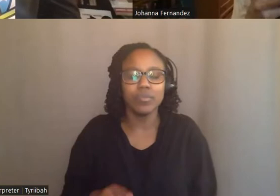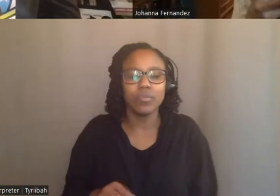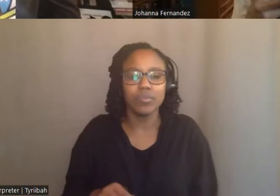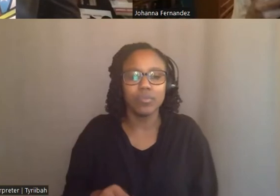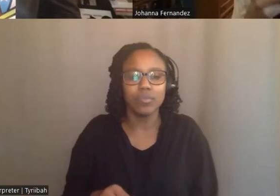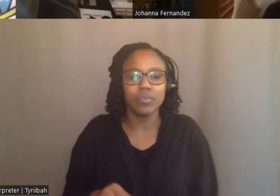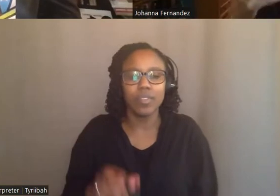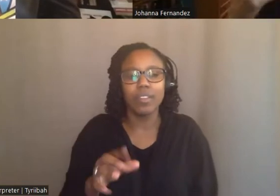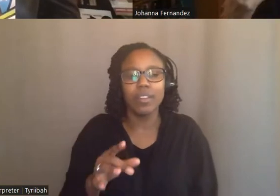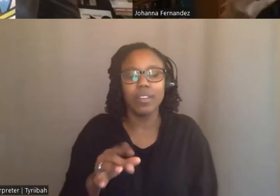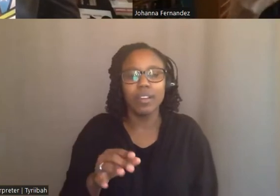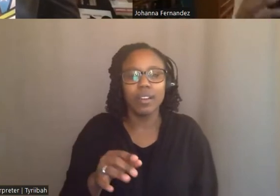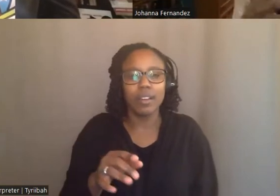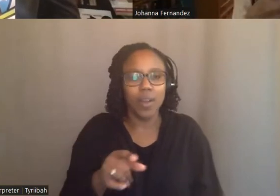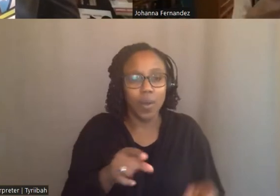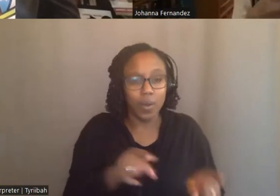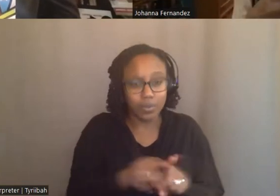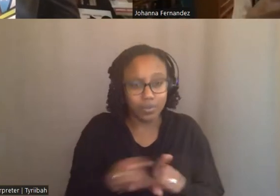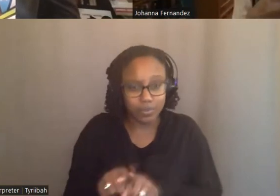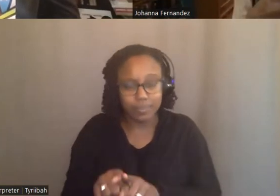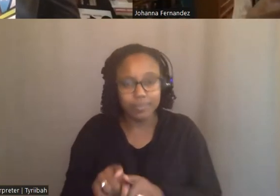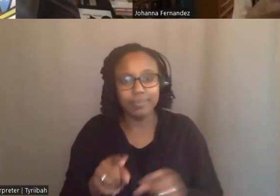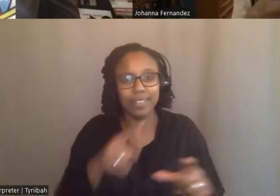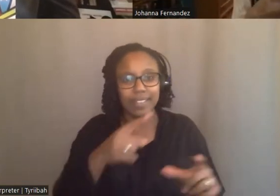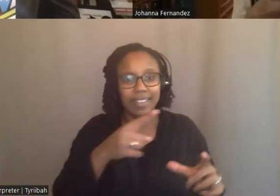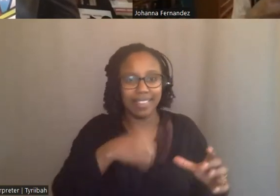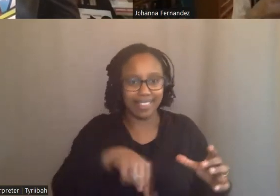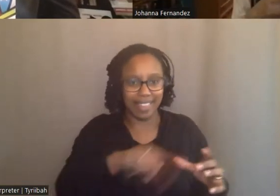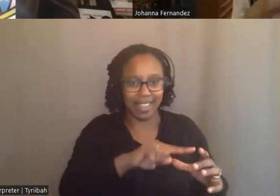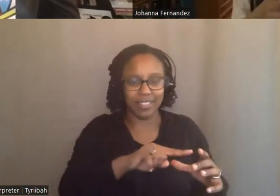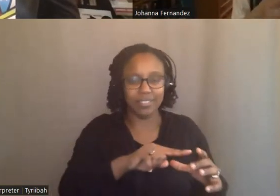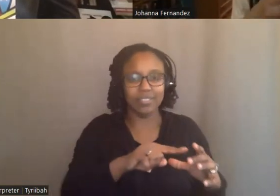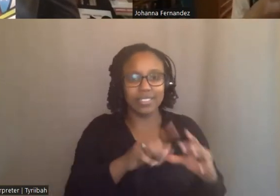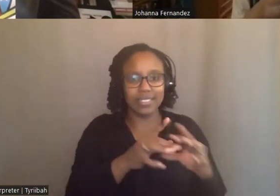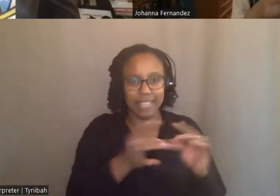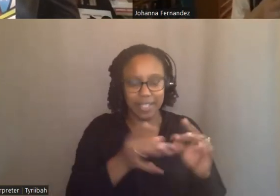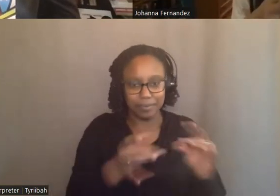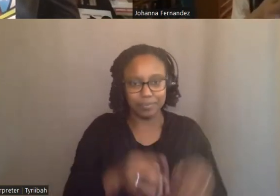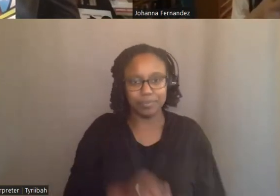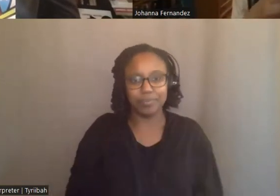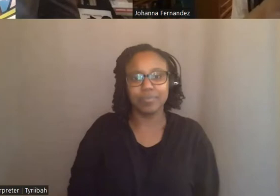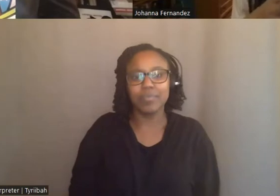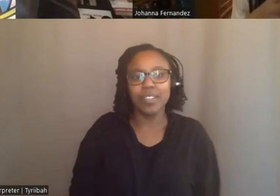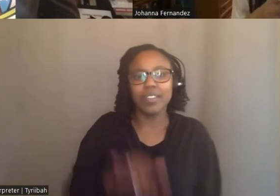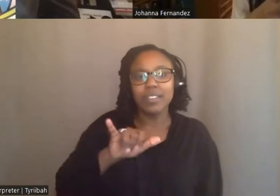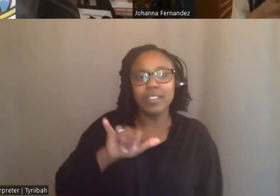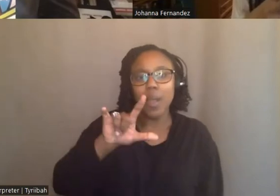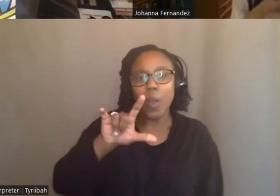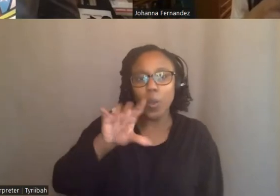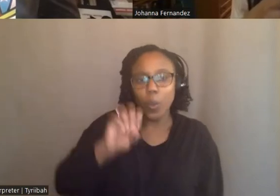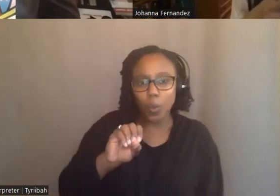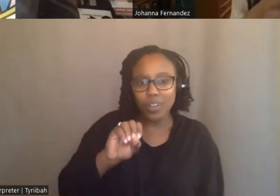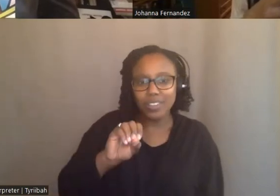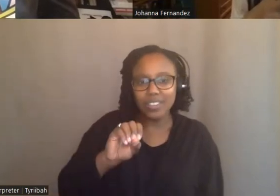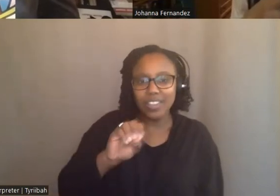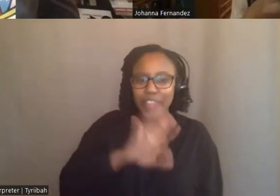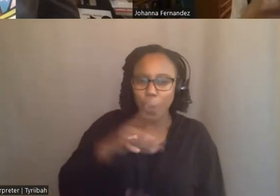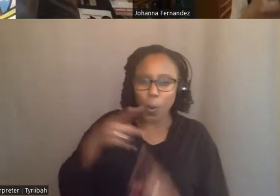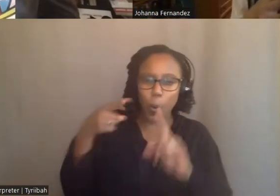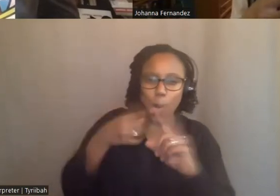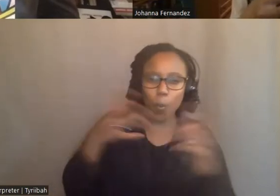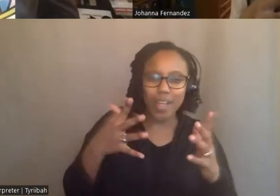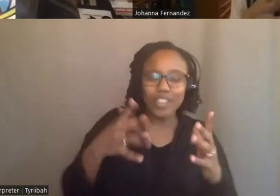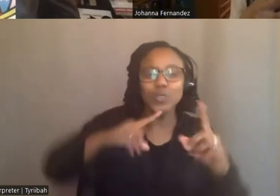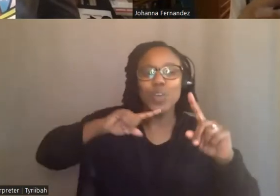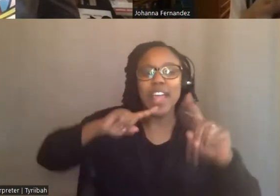And they literally say, we, the Young Lords, came to answer the question, why? Why are